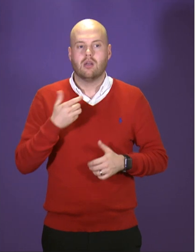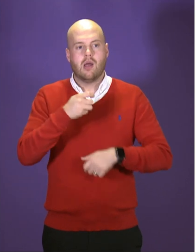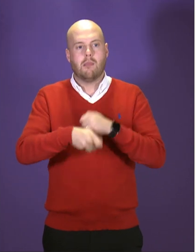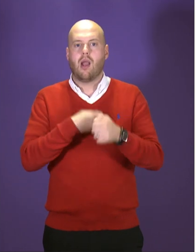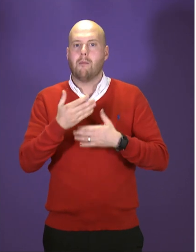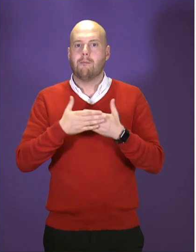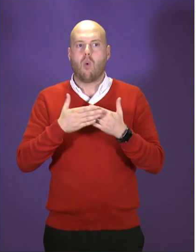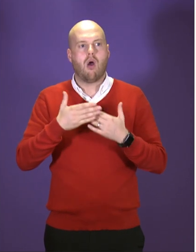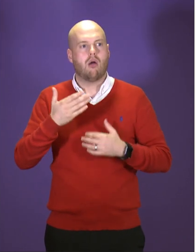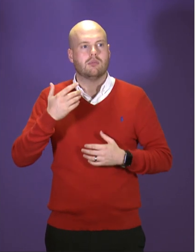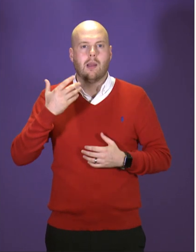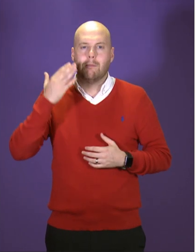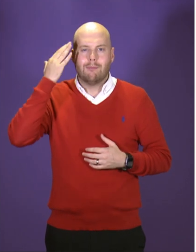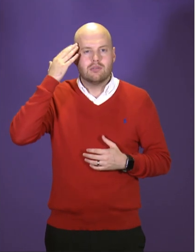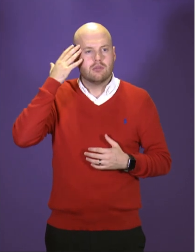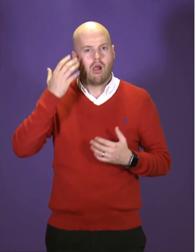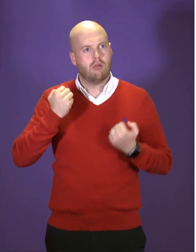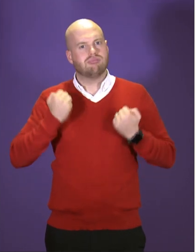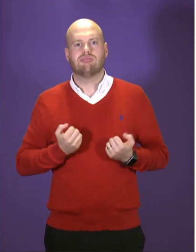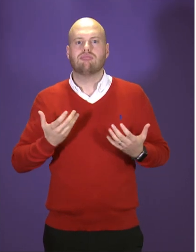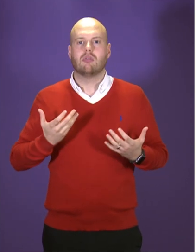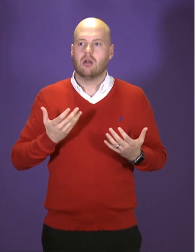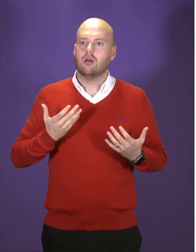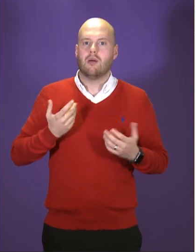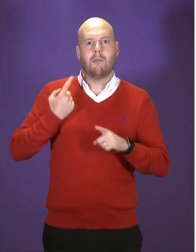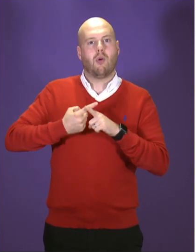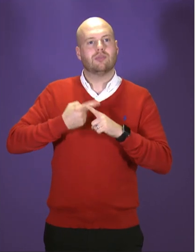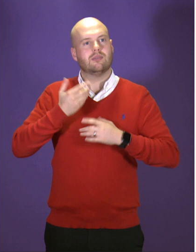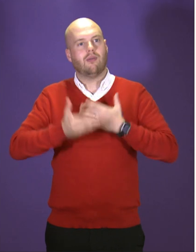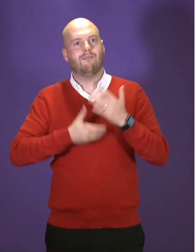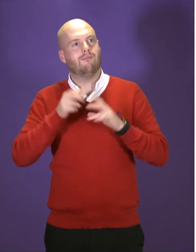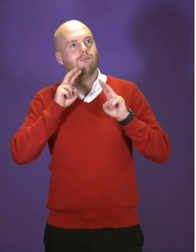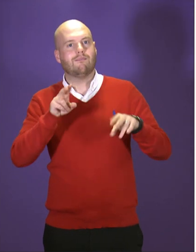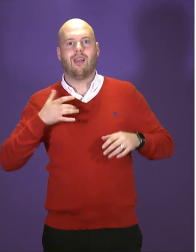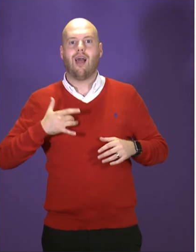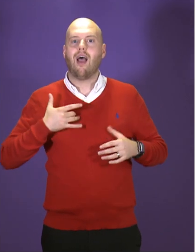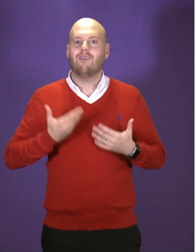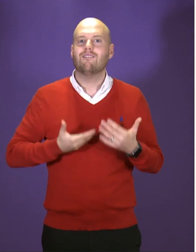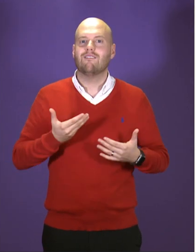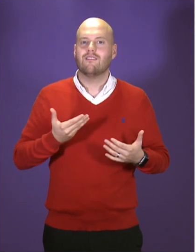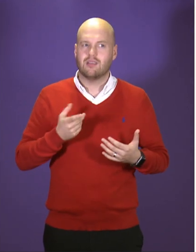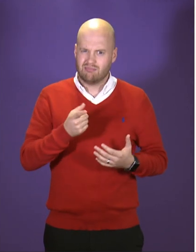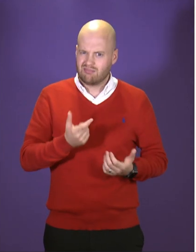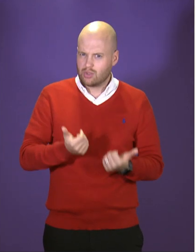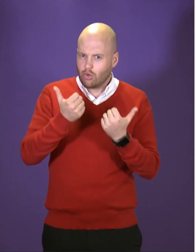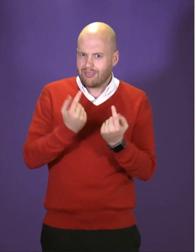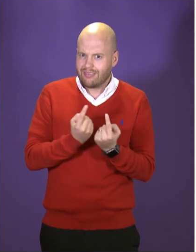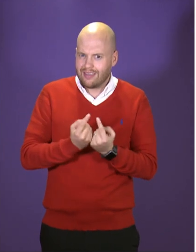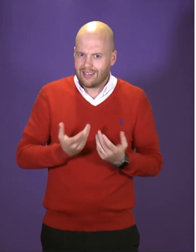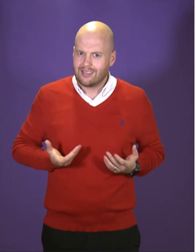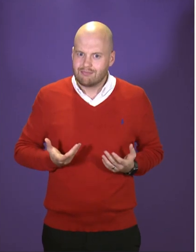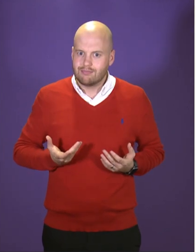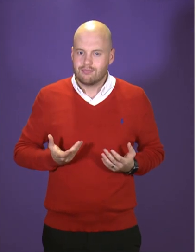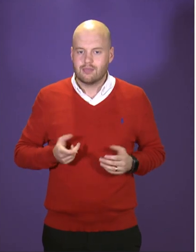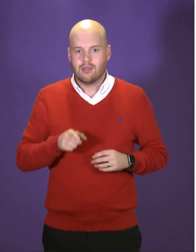resilient, give us a cheerier outlook on life, which is not an insignificant thing. And that is part